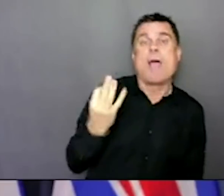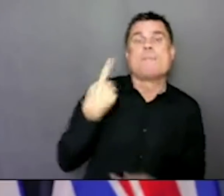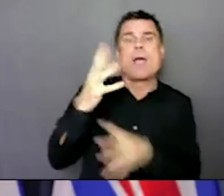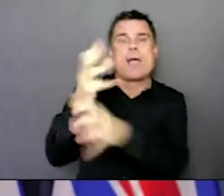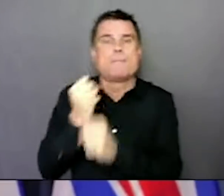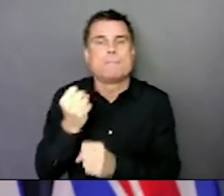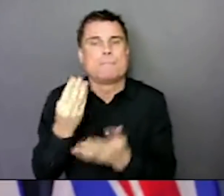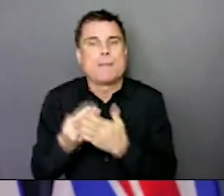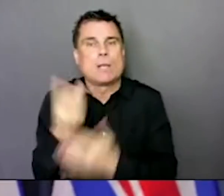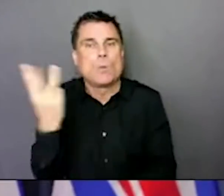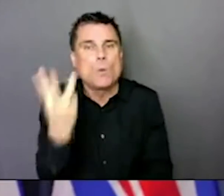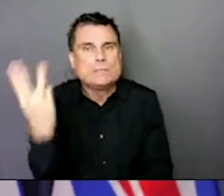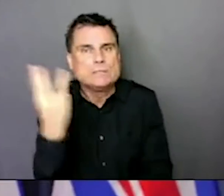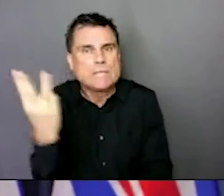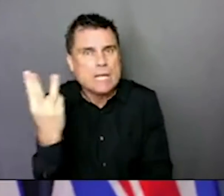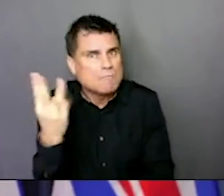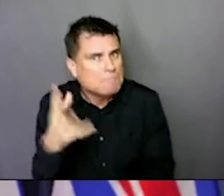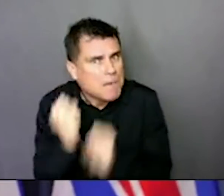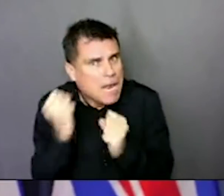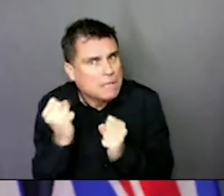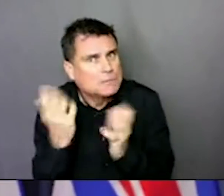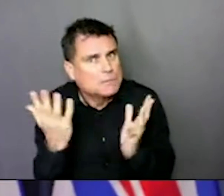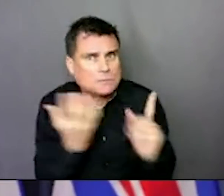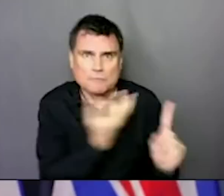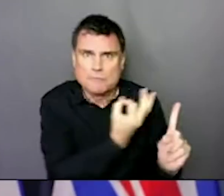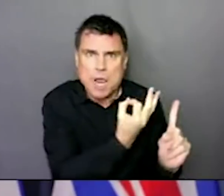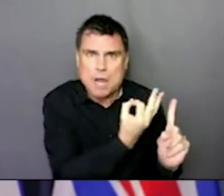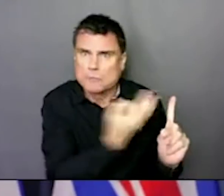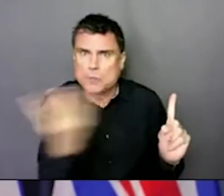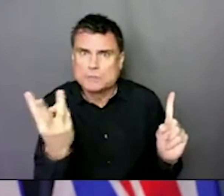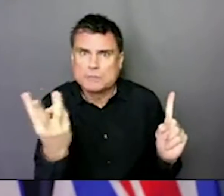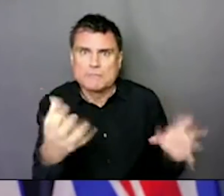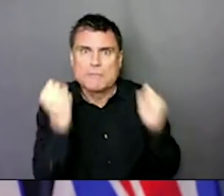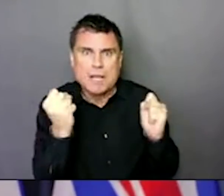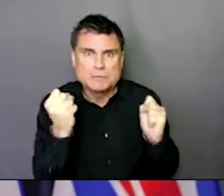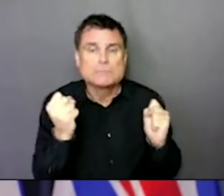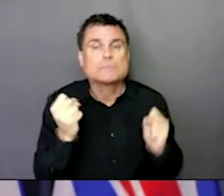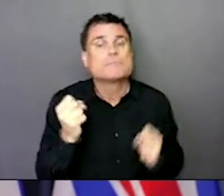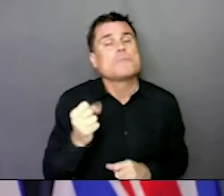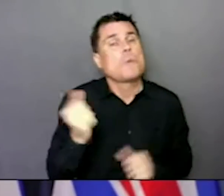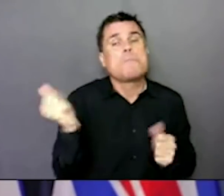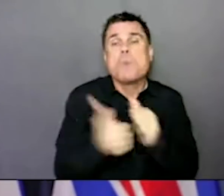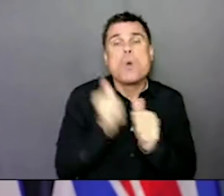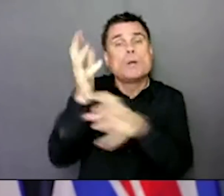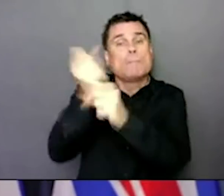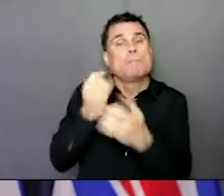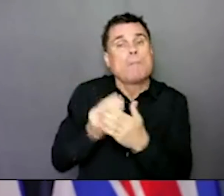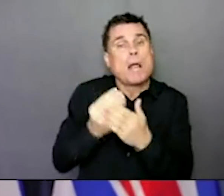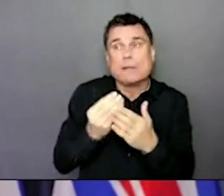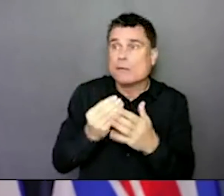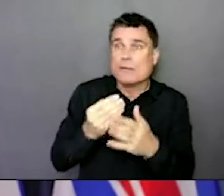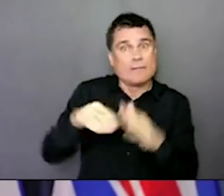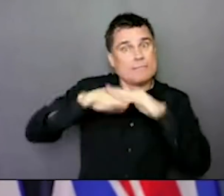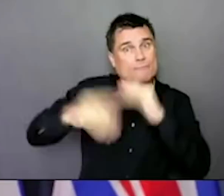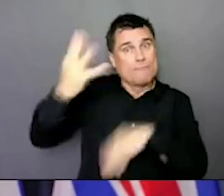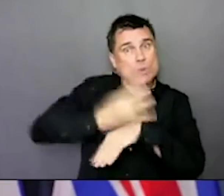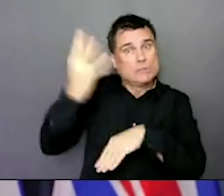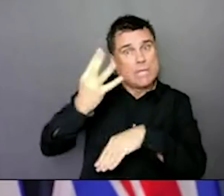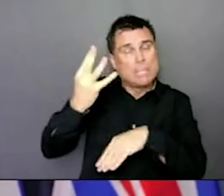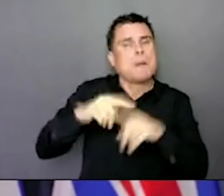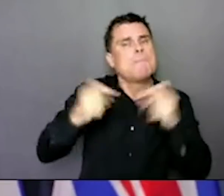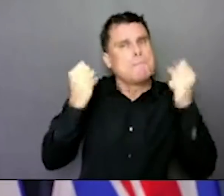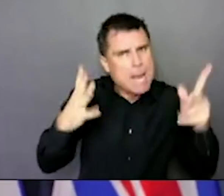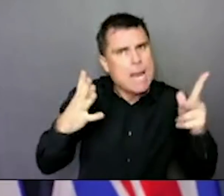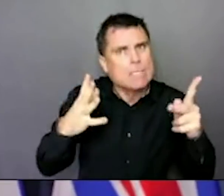story of the overwhelming number of British Columbians. And I'm grateful to the public service, the professional public service, who worked